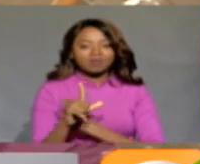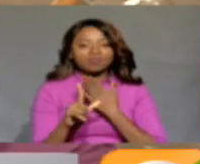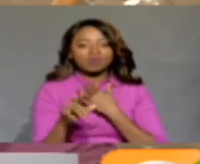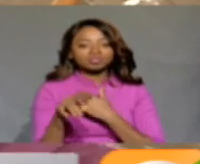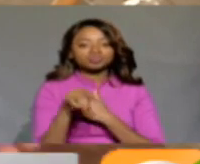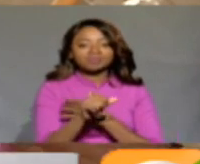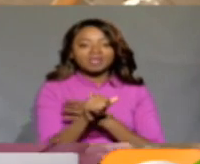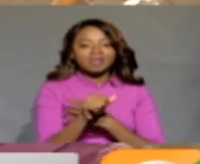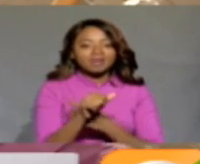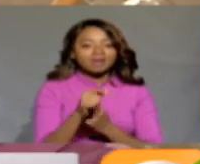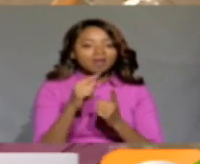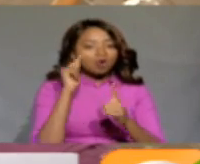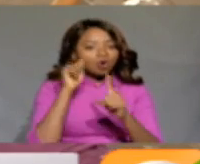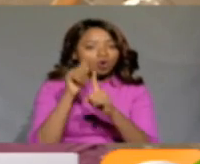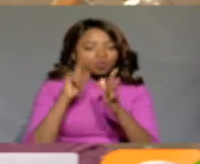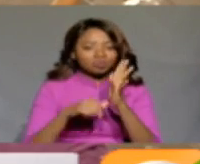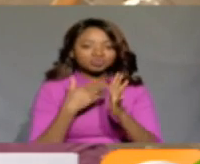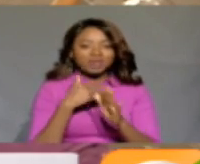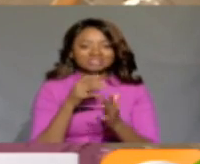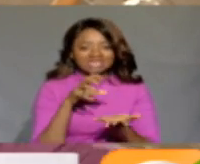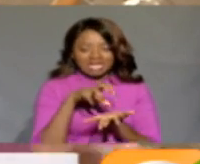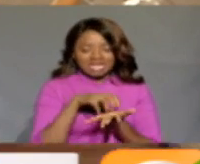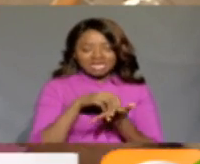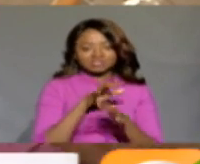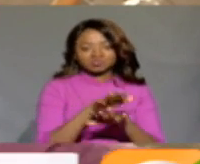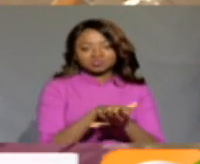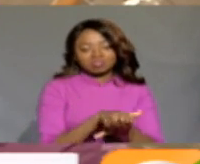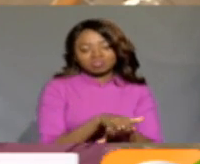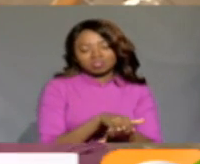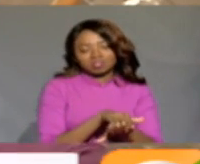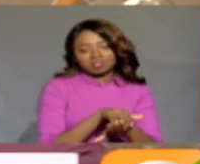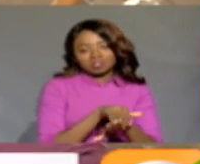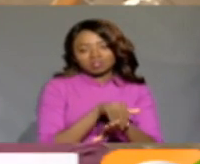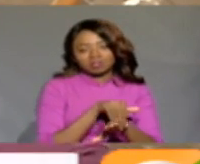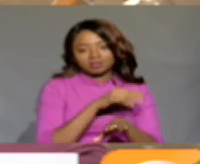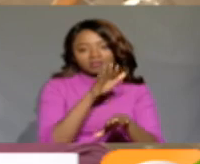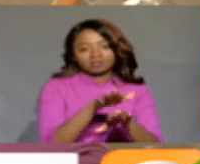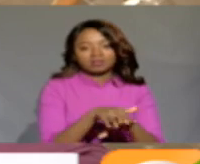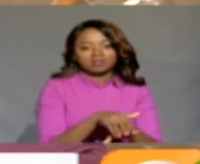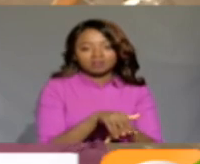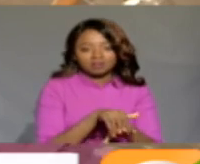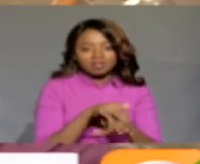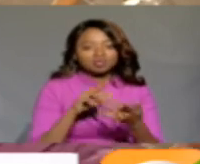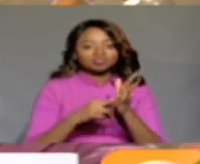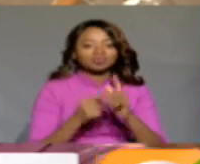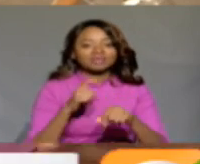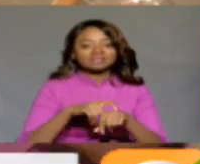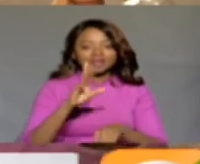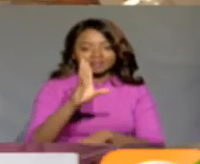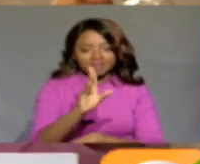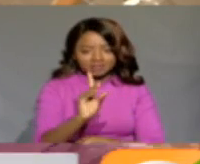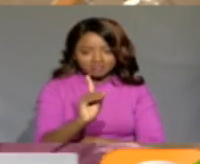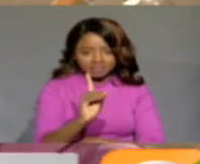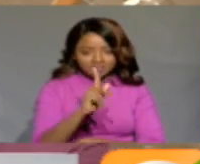to deliberately delay cases. For example, the DPP comes,